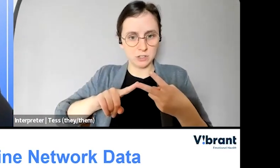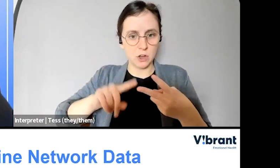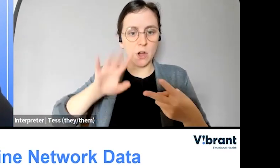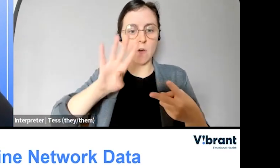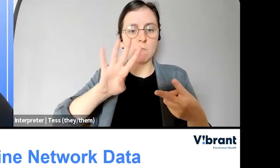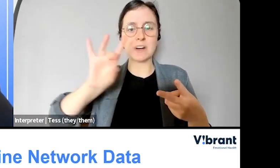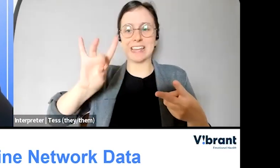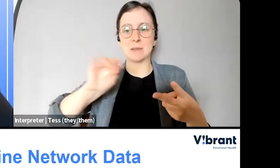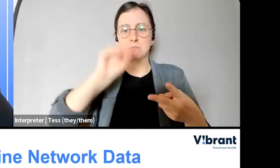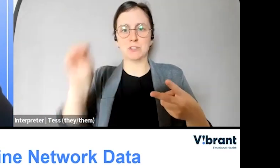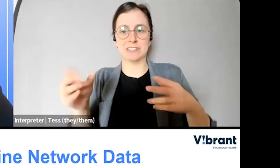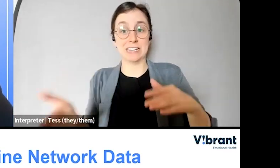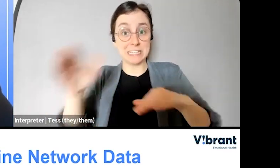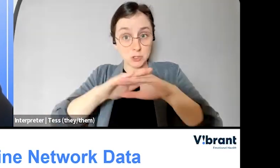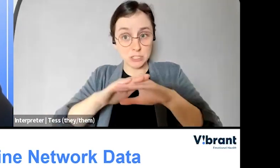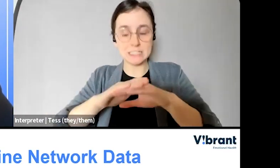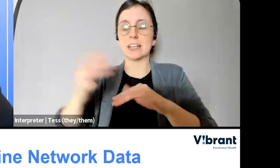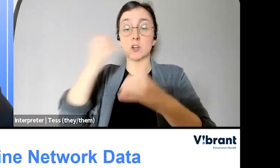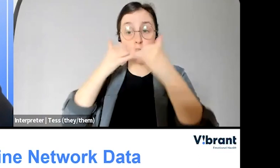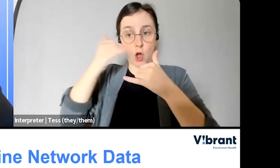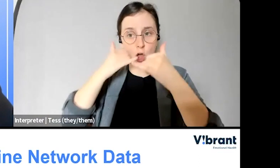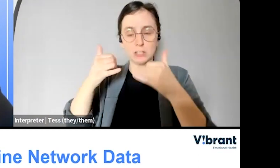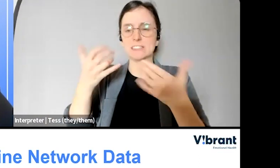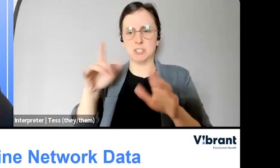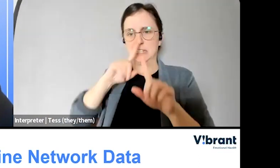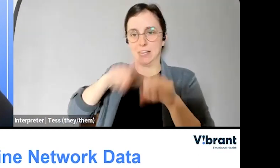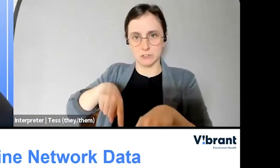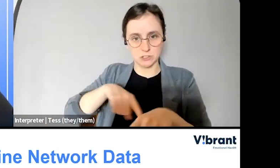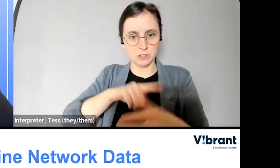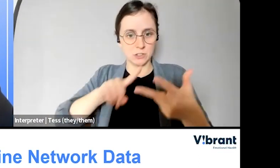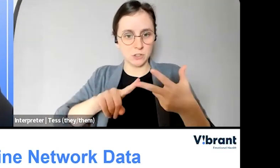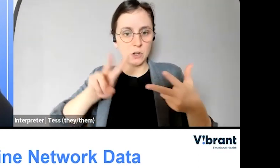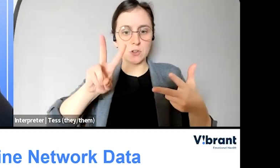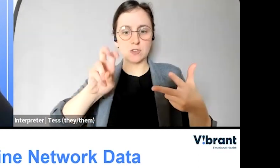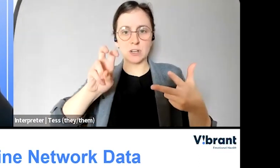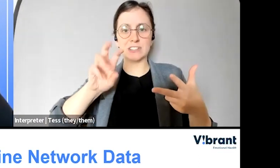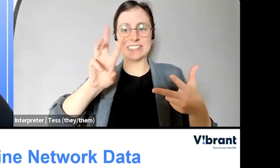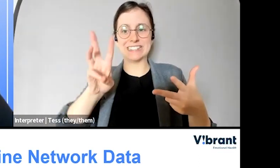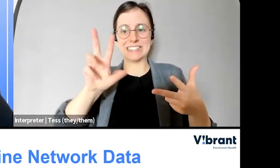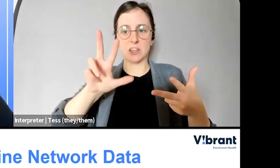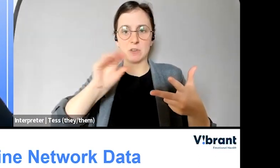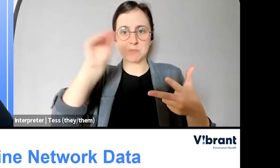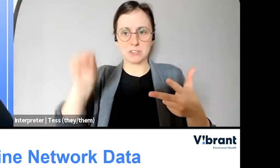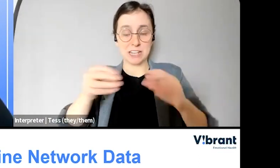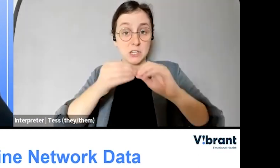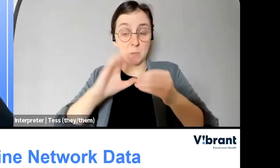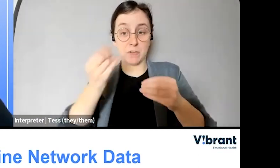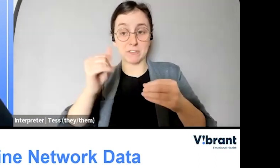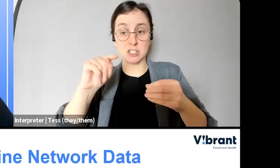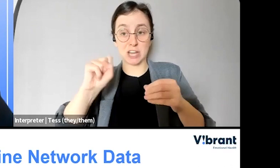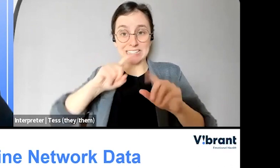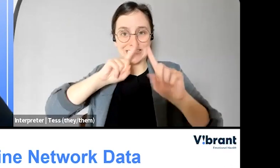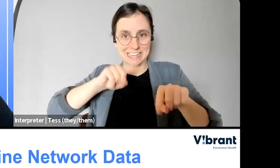48% increase in calls answered, a 263% increase in chats answered, and a